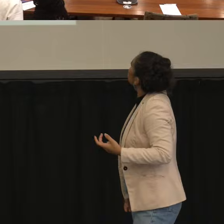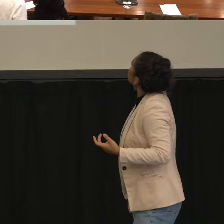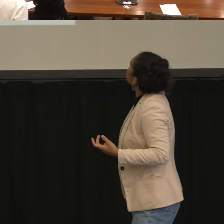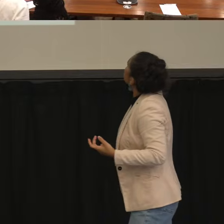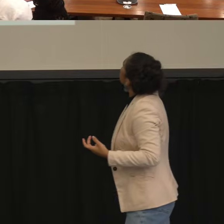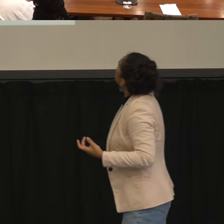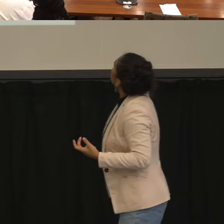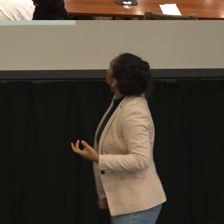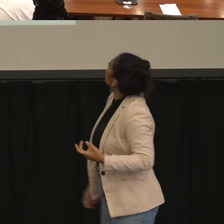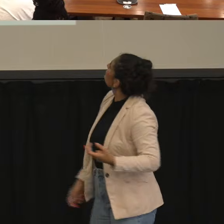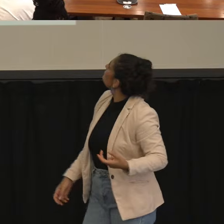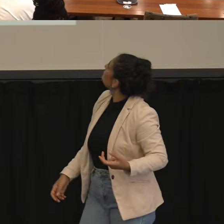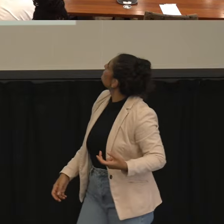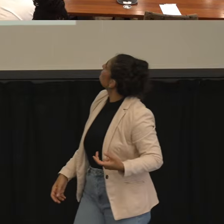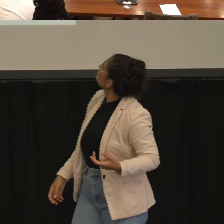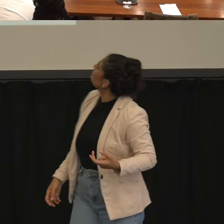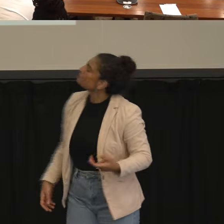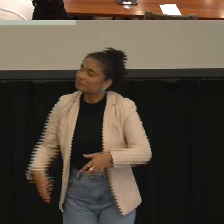sync.